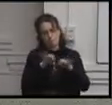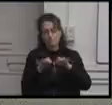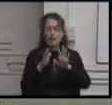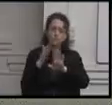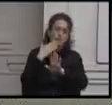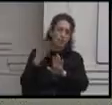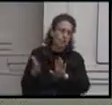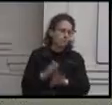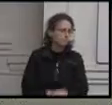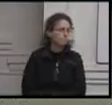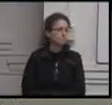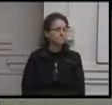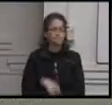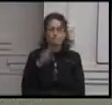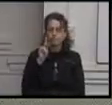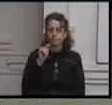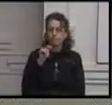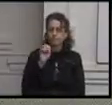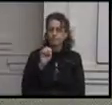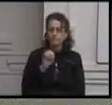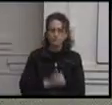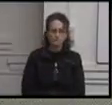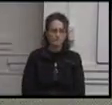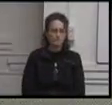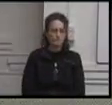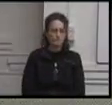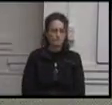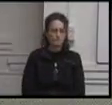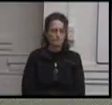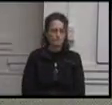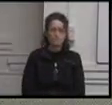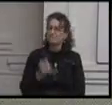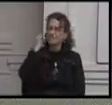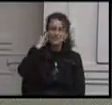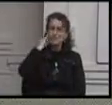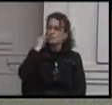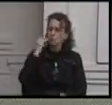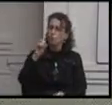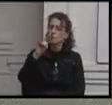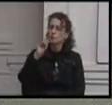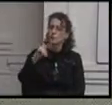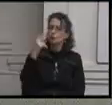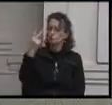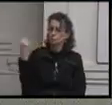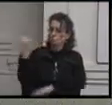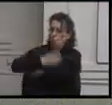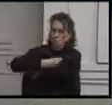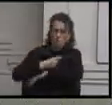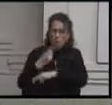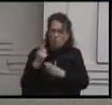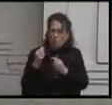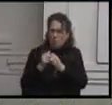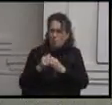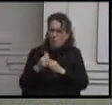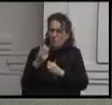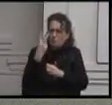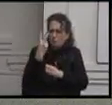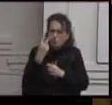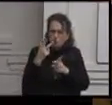have a question. Where would the fire trucks go if there wasn't Station 2?